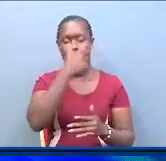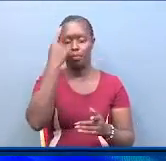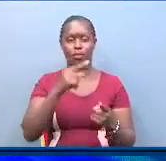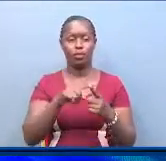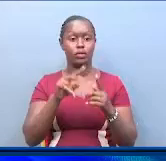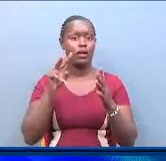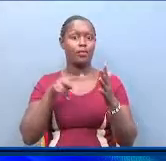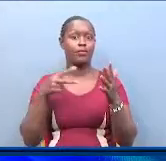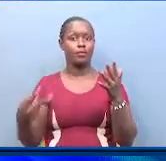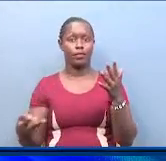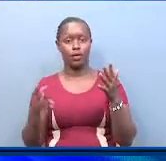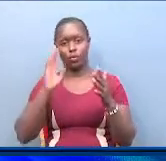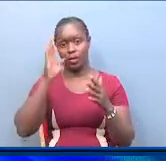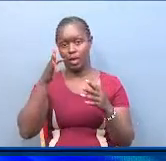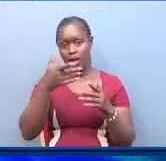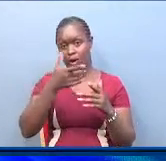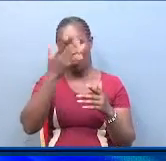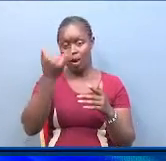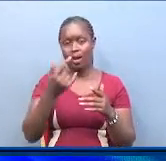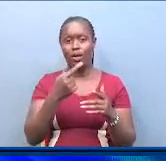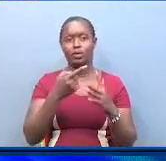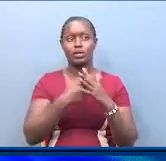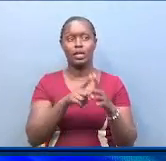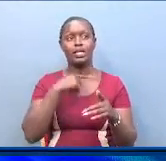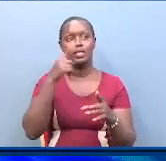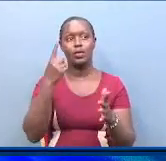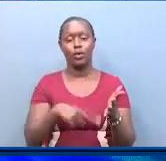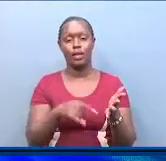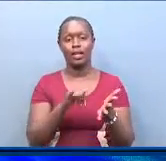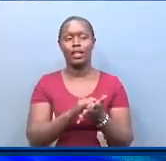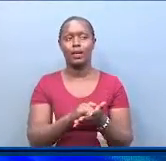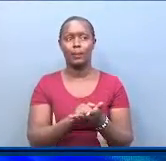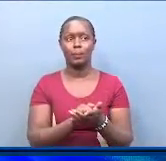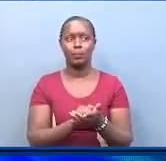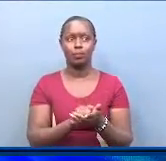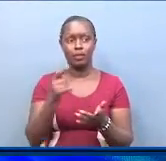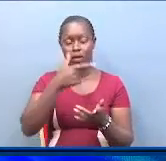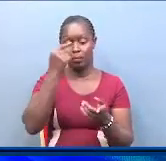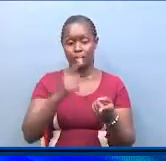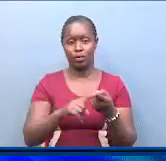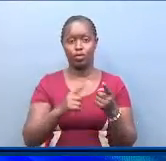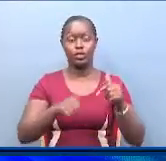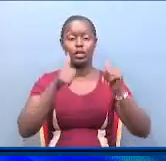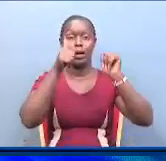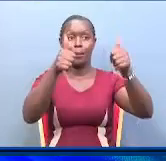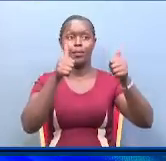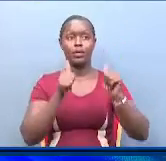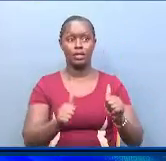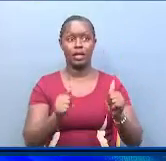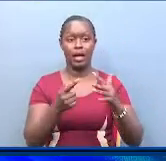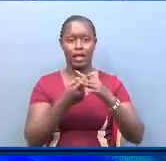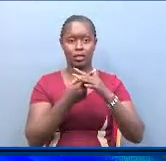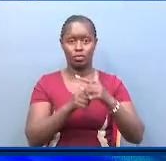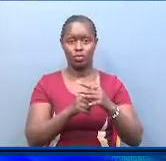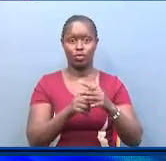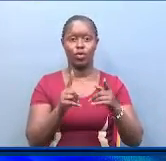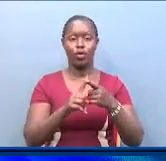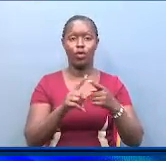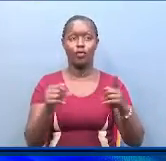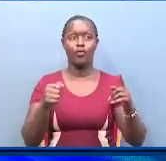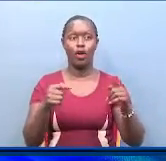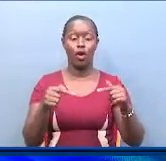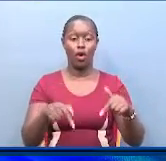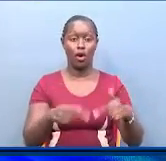collapse. Because you will start now claiming, in fact, these pollsters are the source of conflict. And